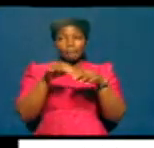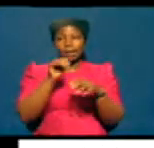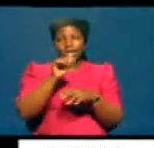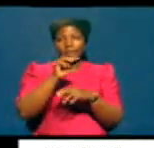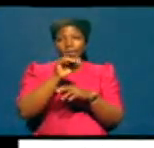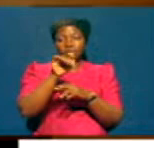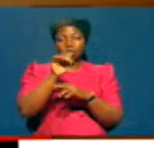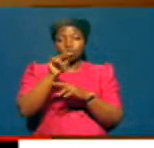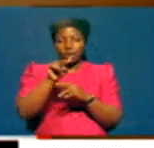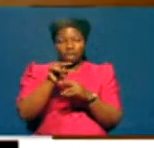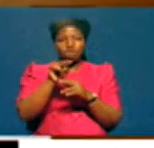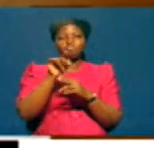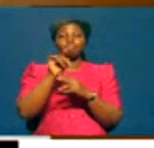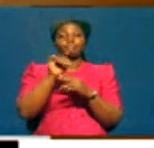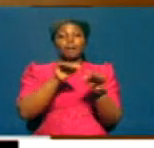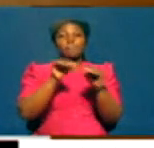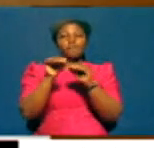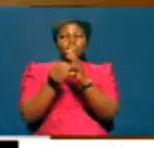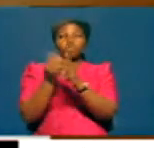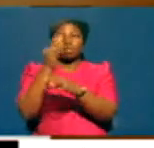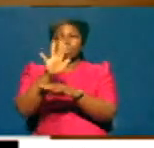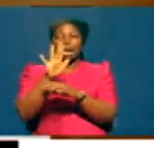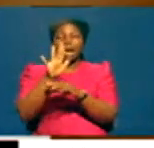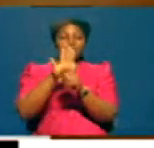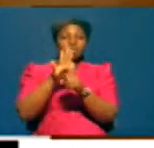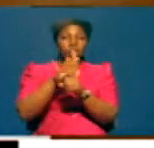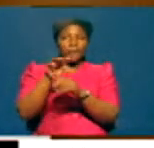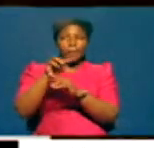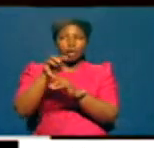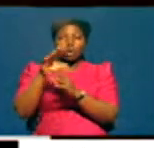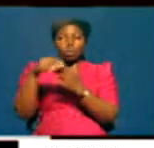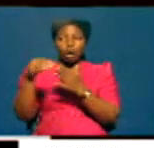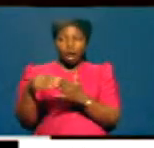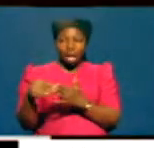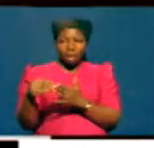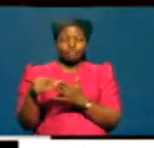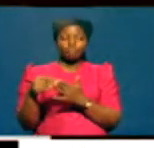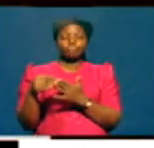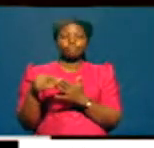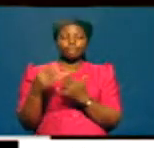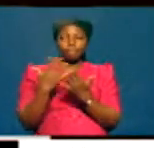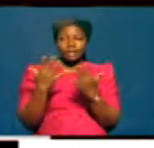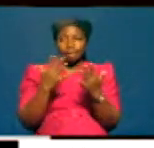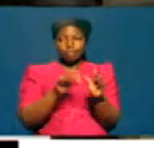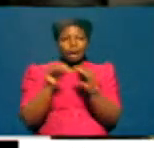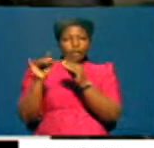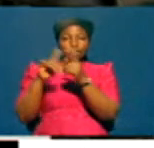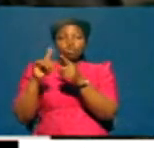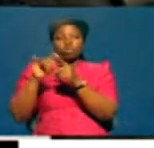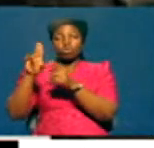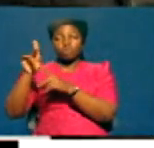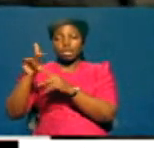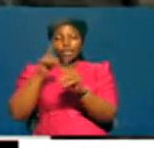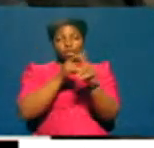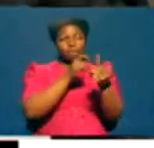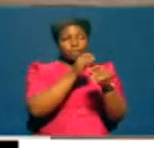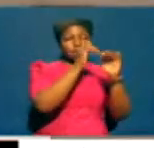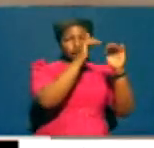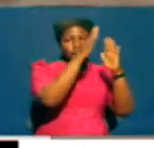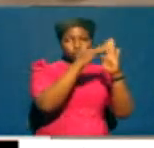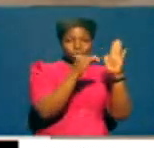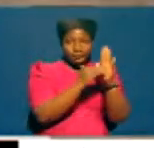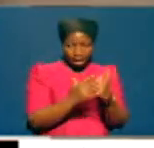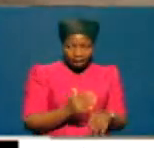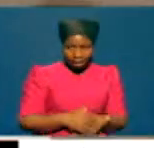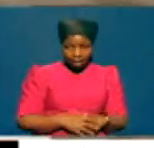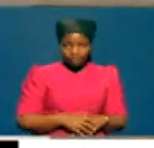business is moving production of its multi-million dollar Lord of the Rings series to the UK from New Zealand. The as-yet-untitled fantasy was